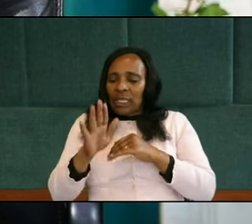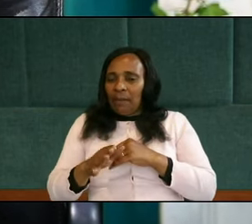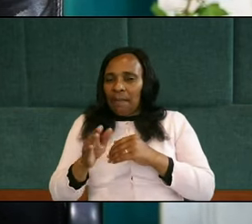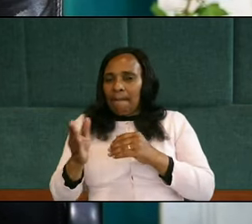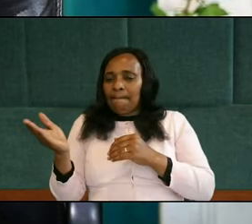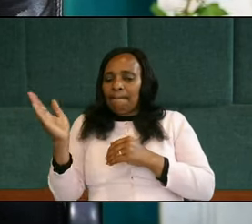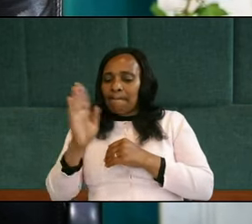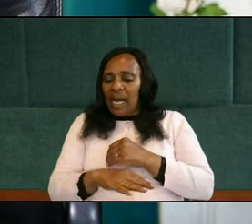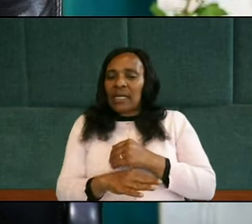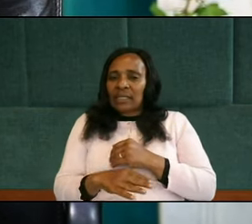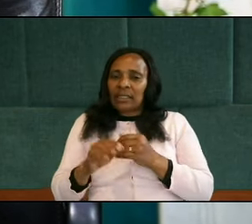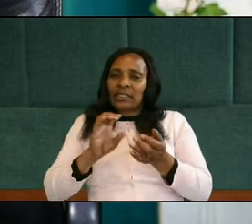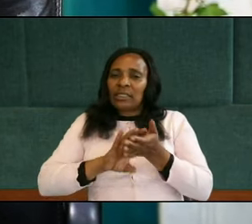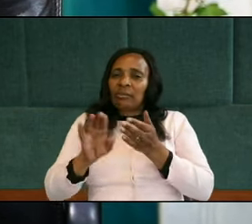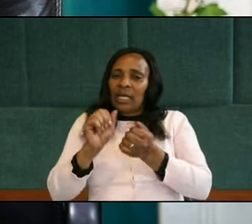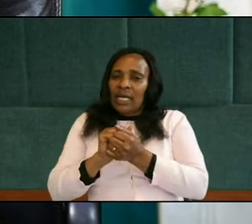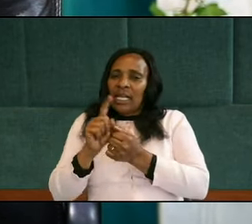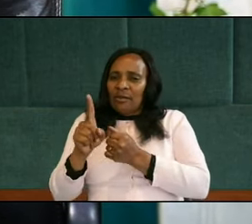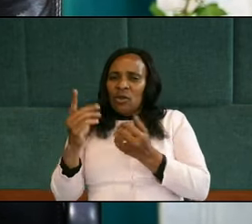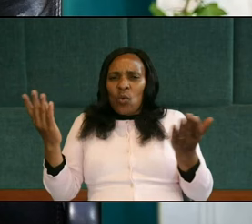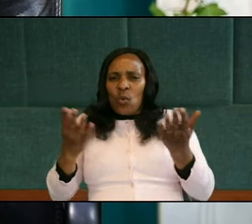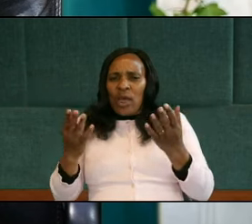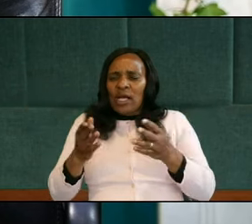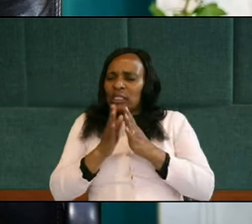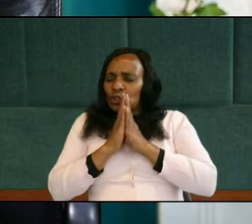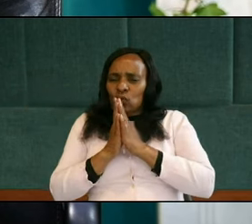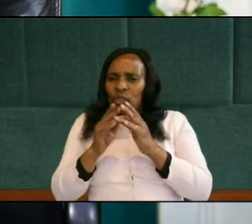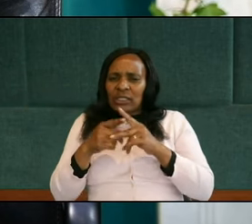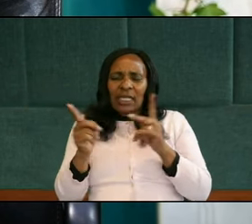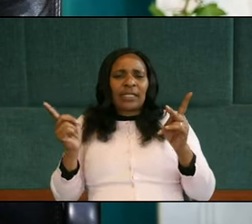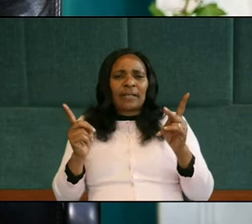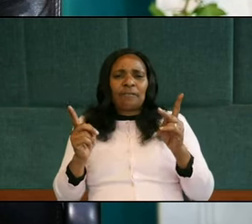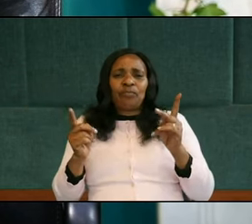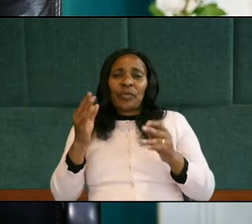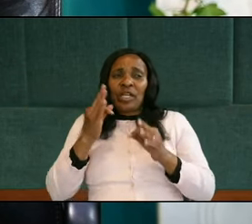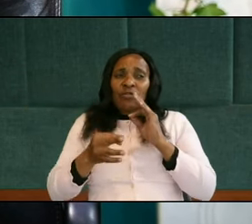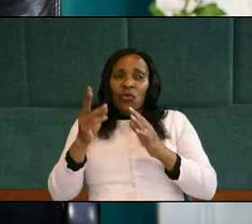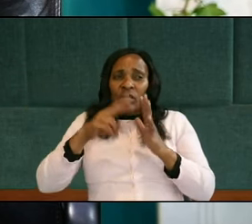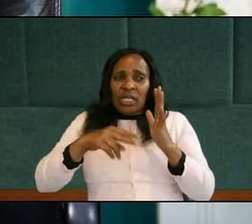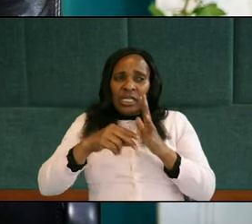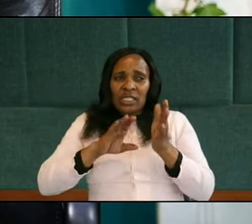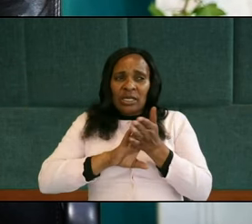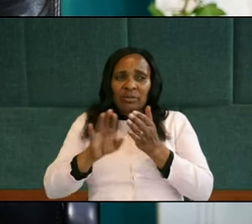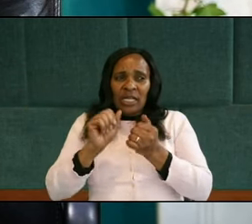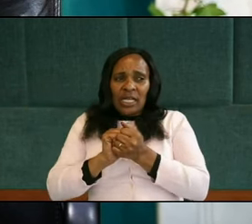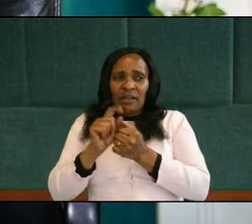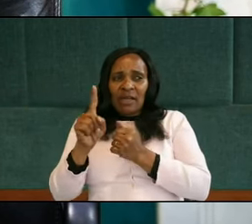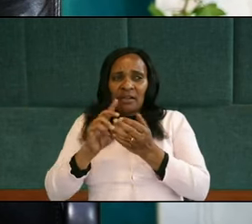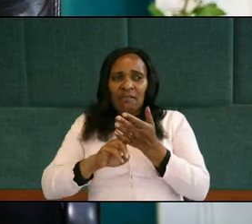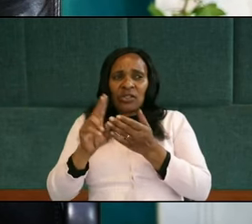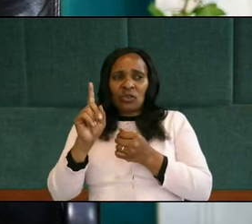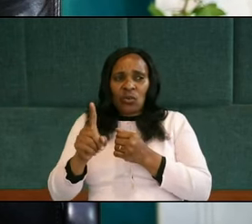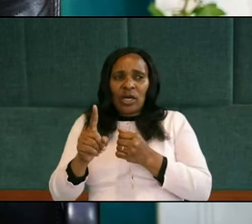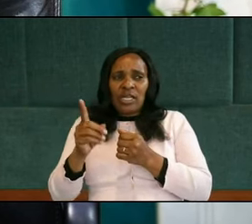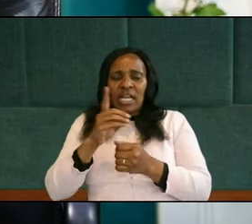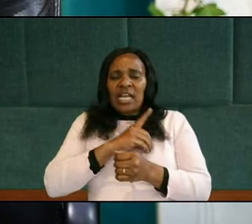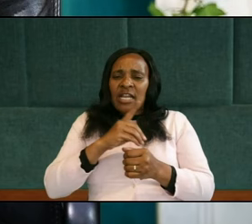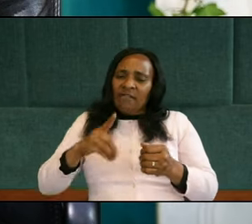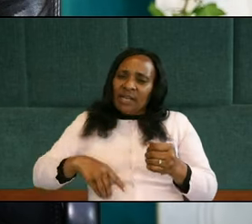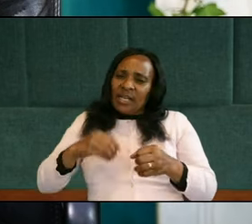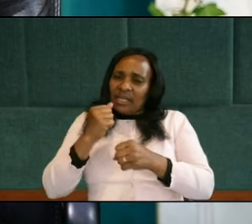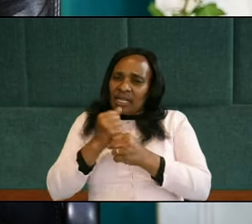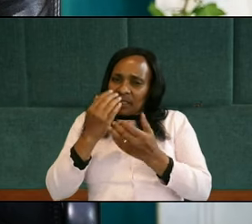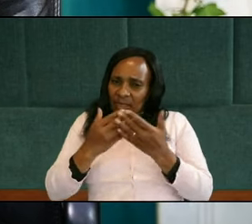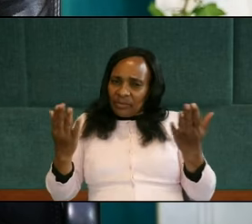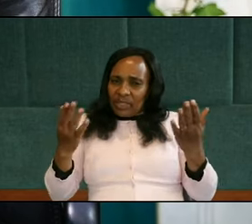chapter 11. Where did this story begin? Yeah, so if you read chapter 11, verse 1, David had done something.